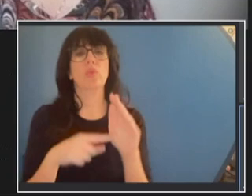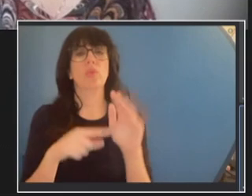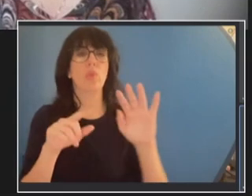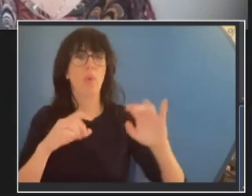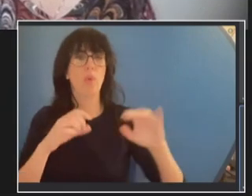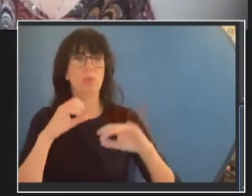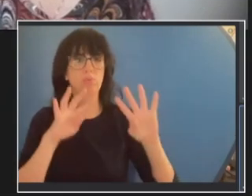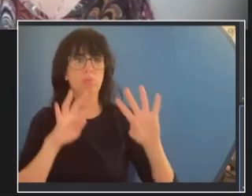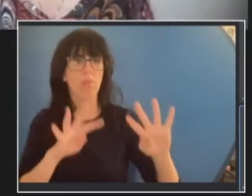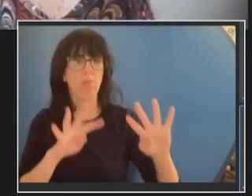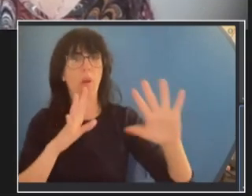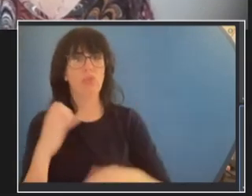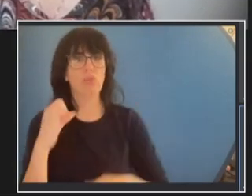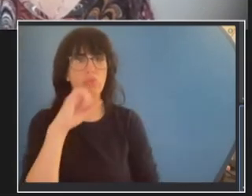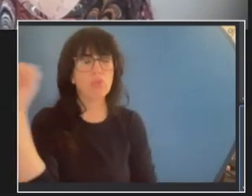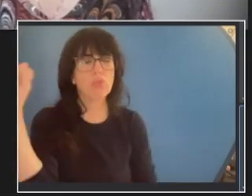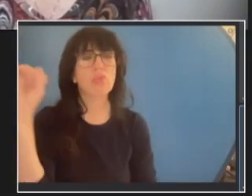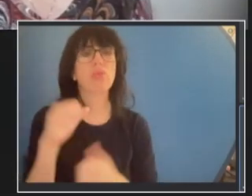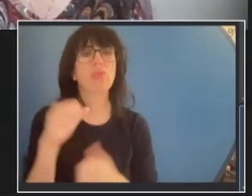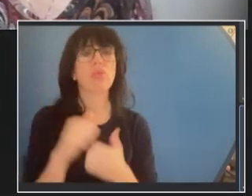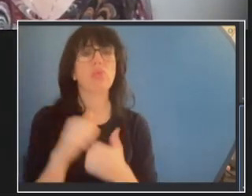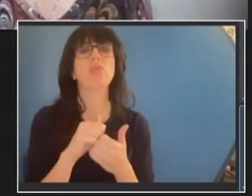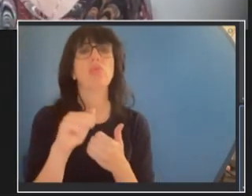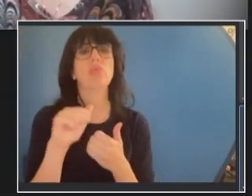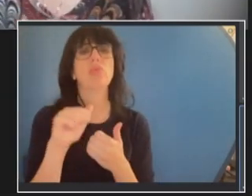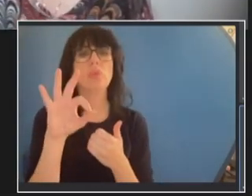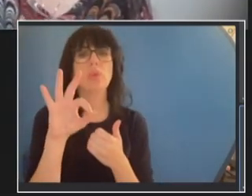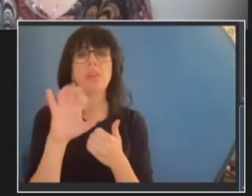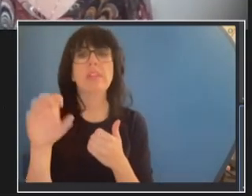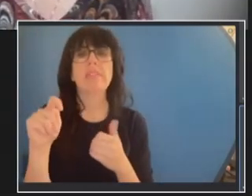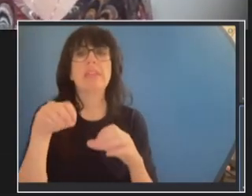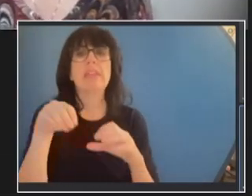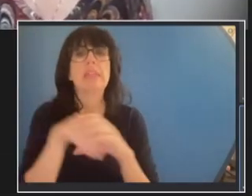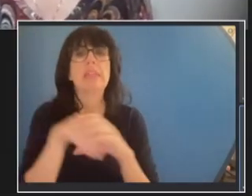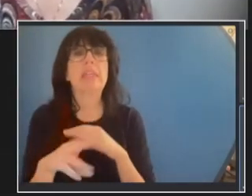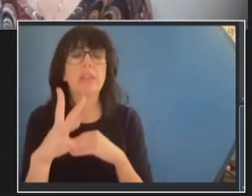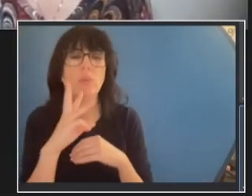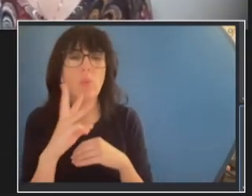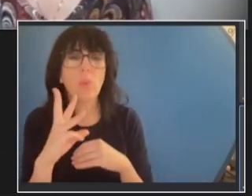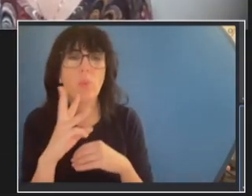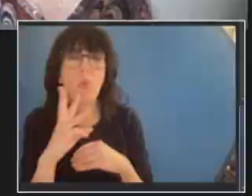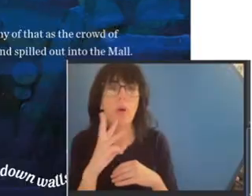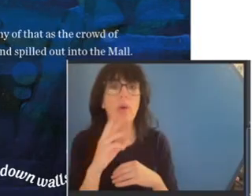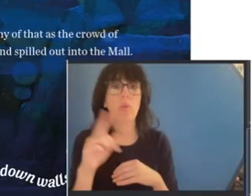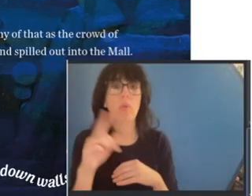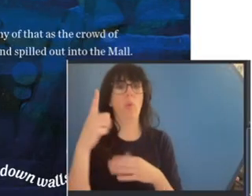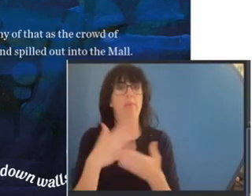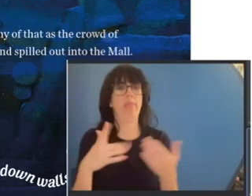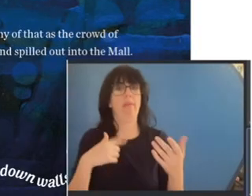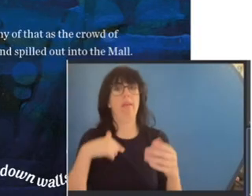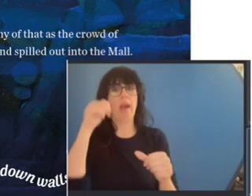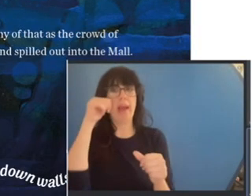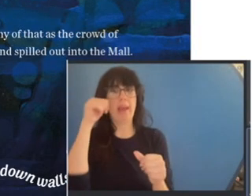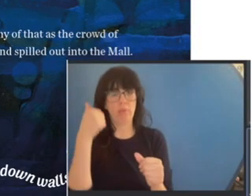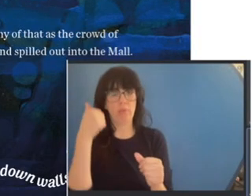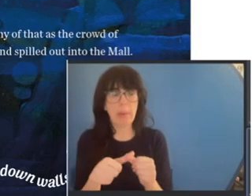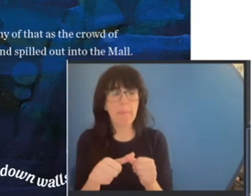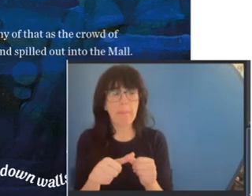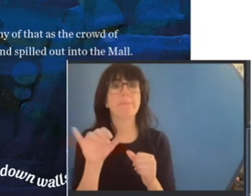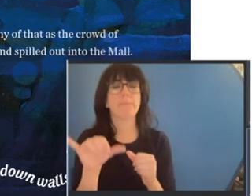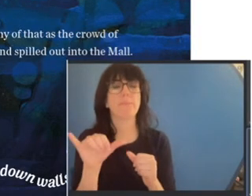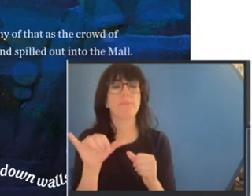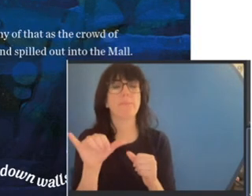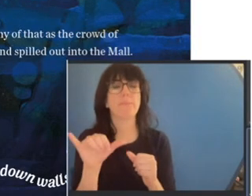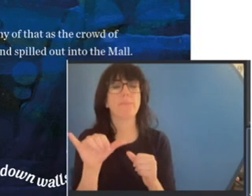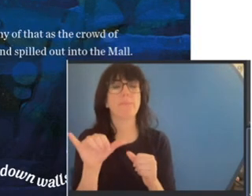in the water, in the reflecting pool. And that's one of the things that I can remember seeing as the March